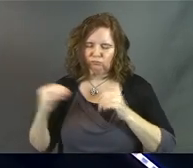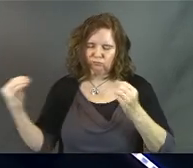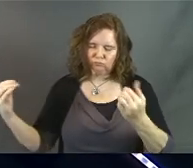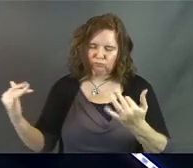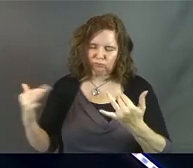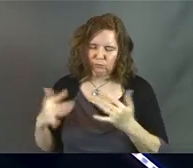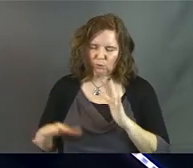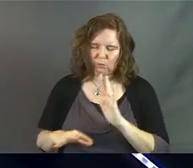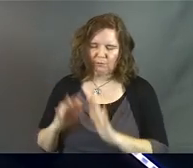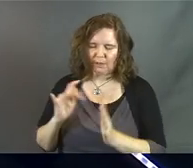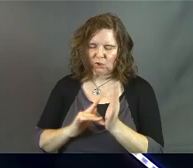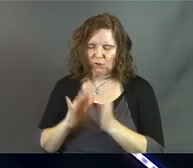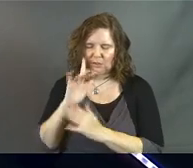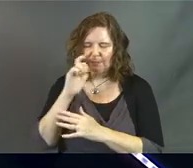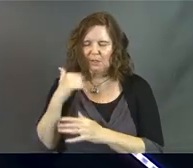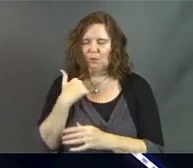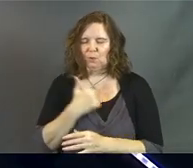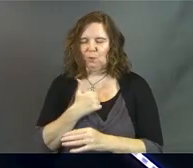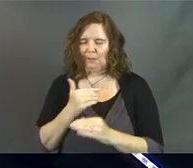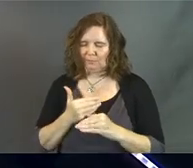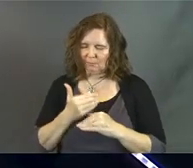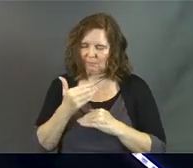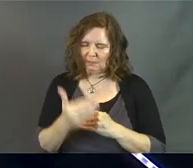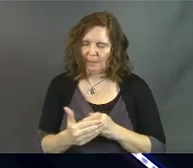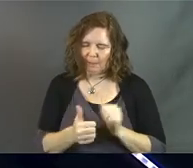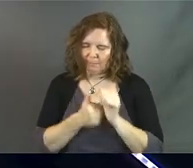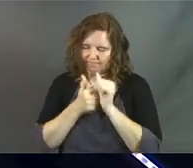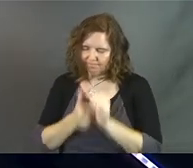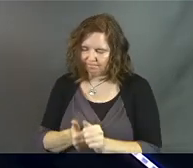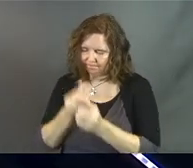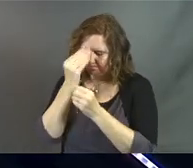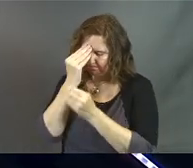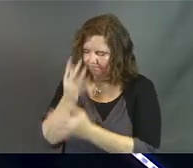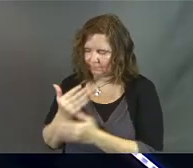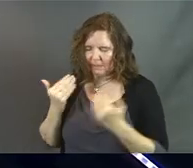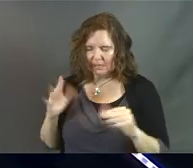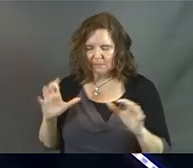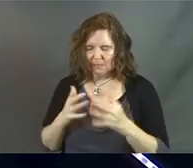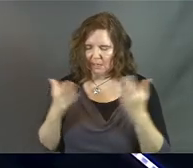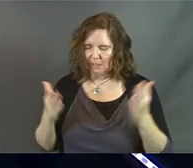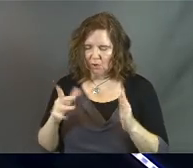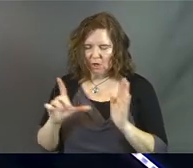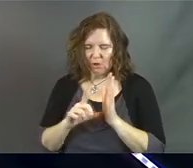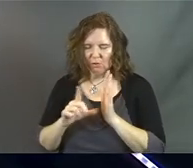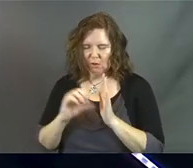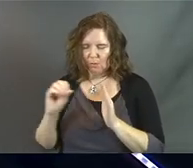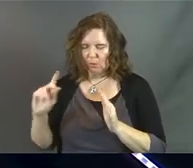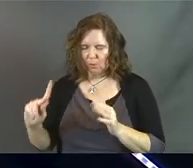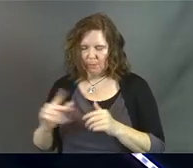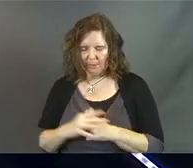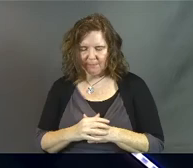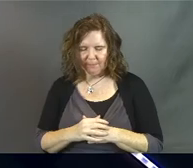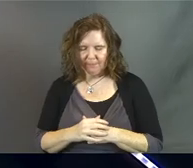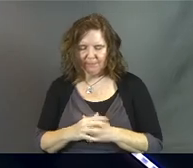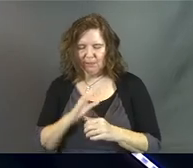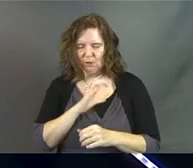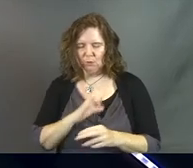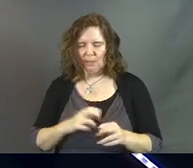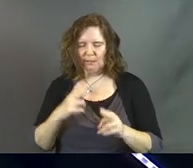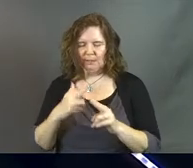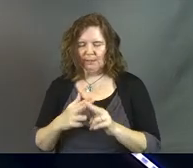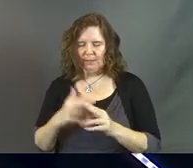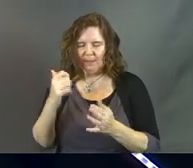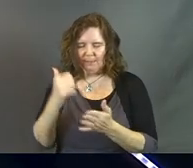village to find Jesus because we stepped out obediently. God, let it be done right here in Lawton, Oklahoma. In Christ's